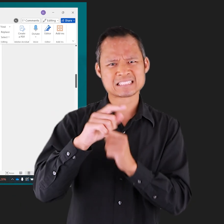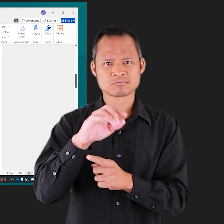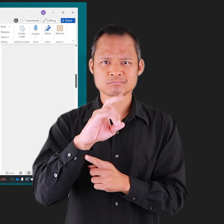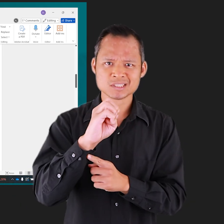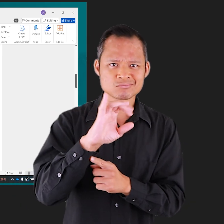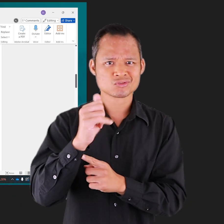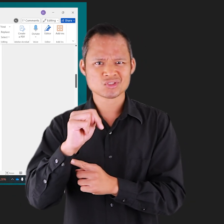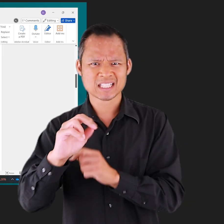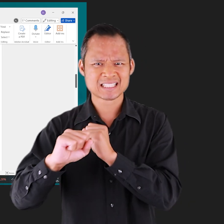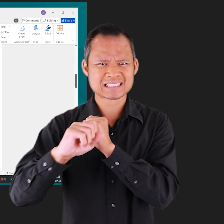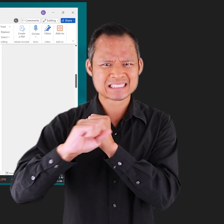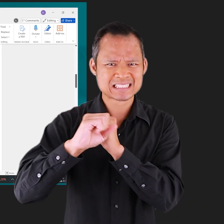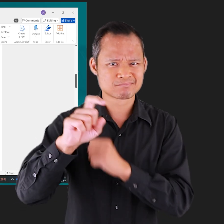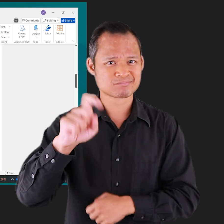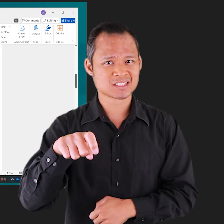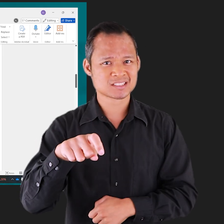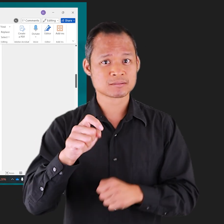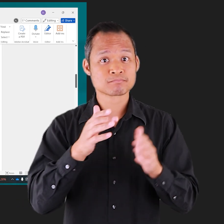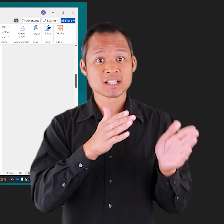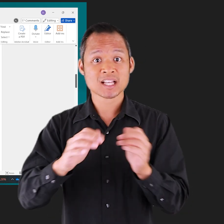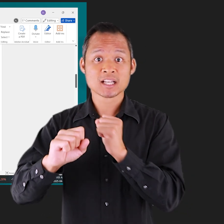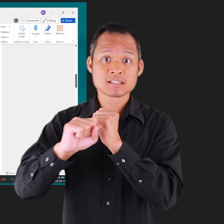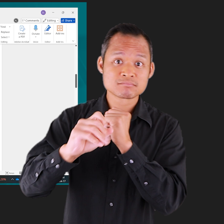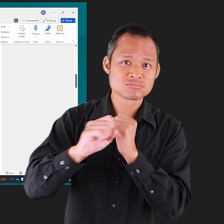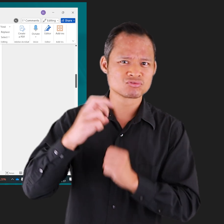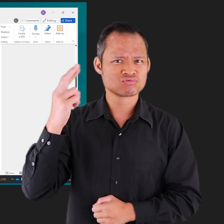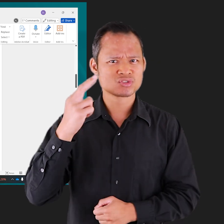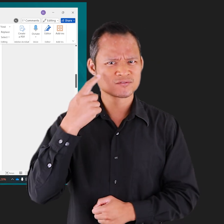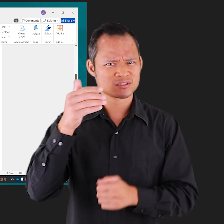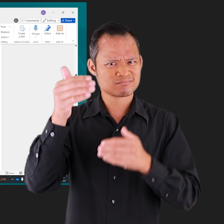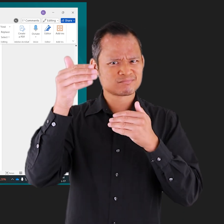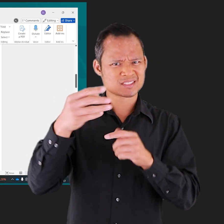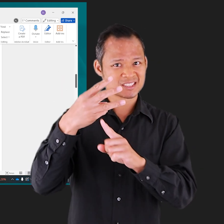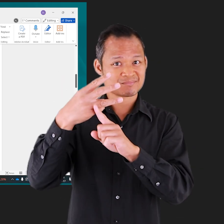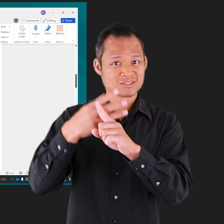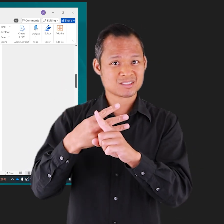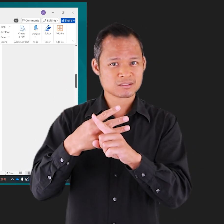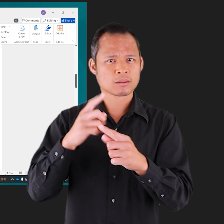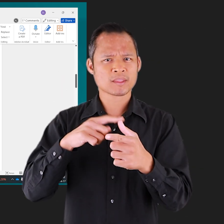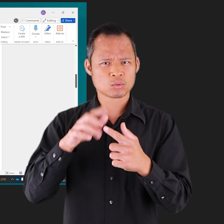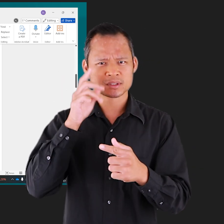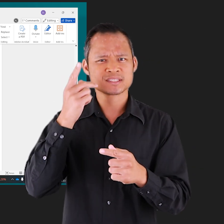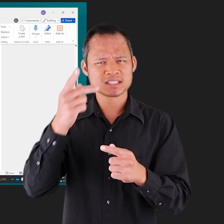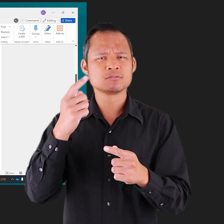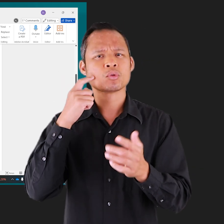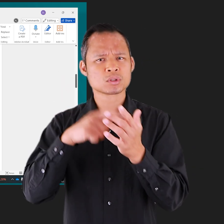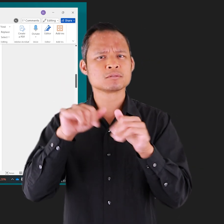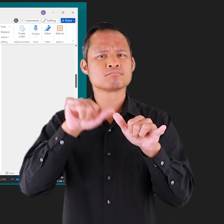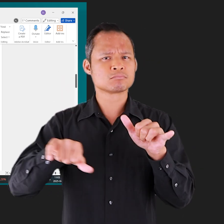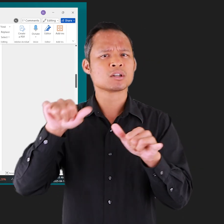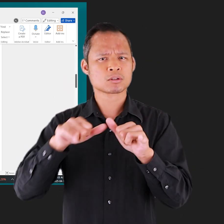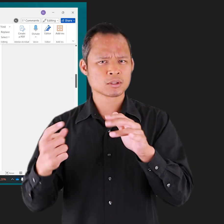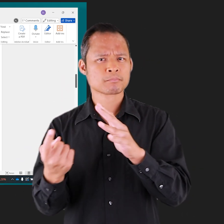push their marketing initiatives in December and January. Plan out your marketing sales rationale for about 6 months. You will start